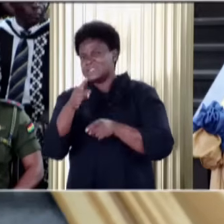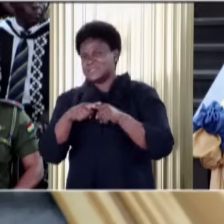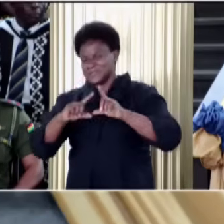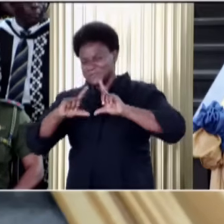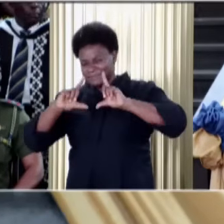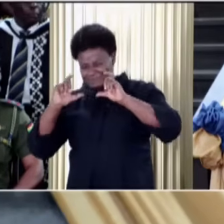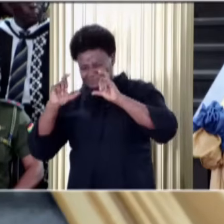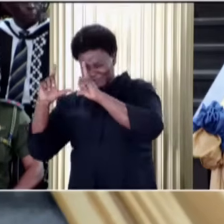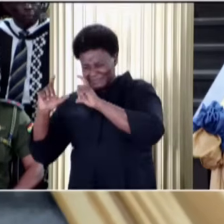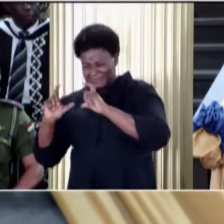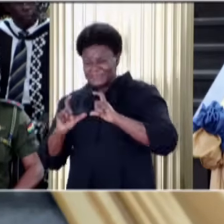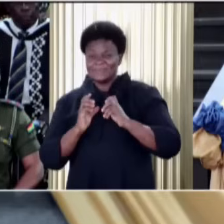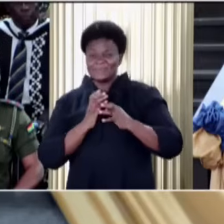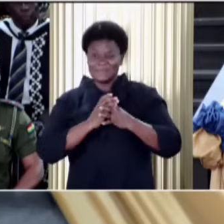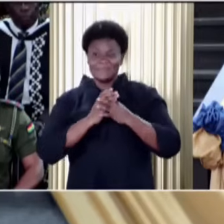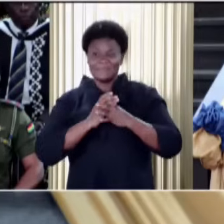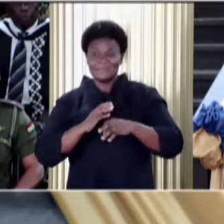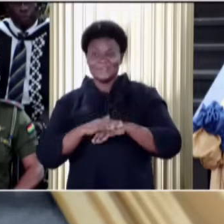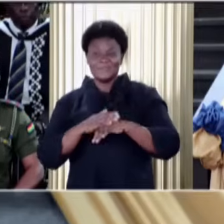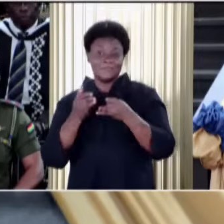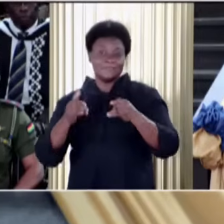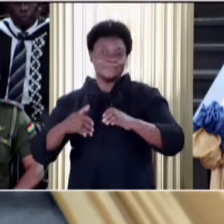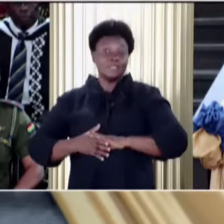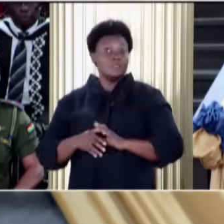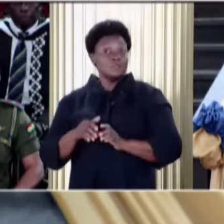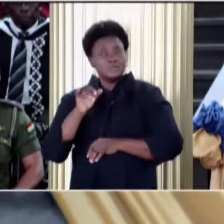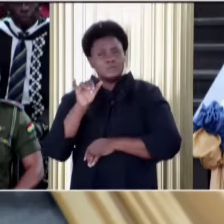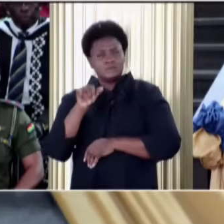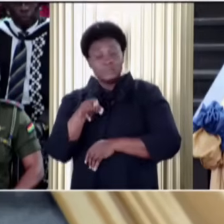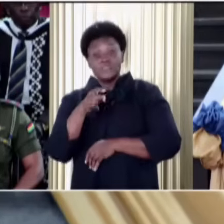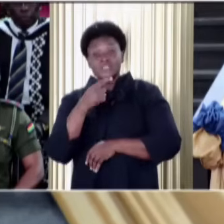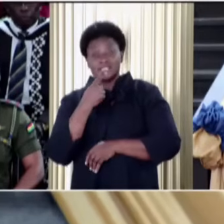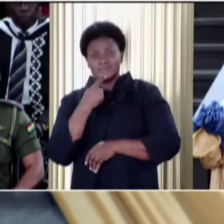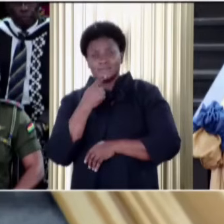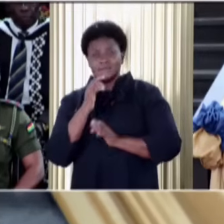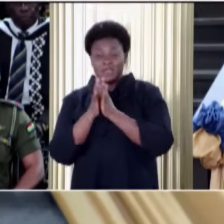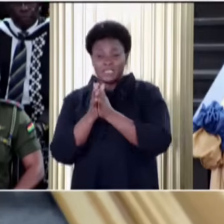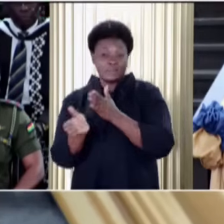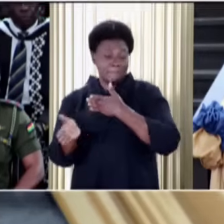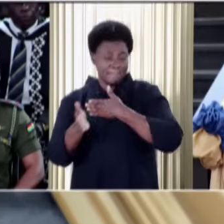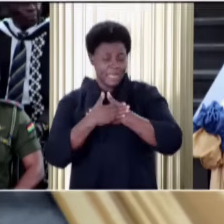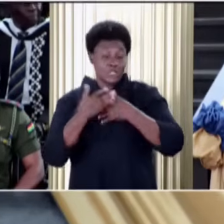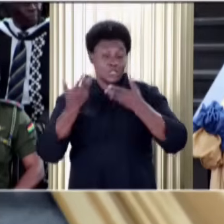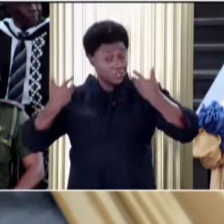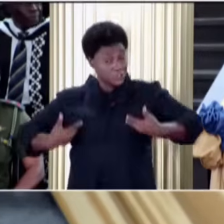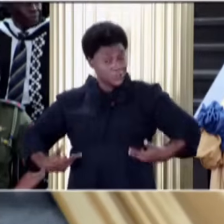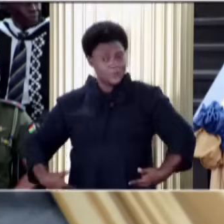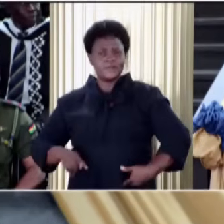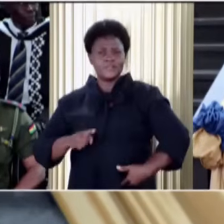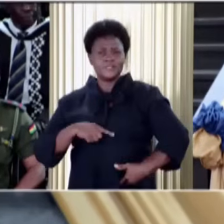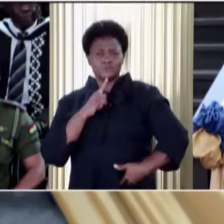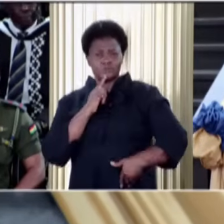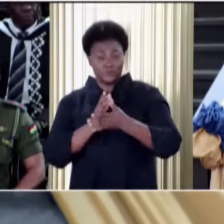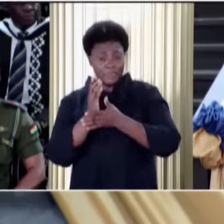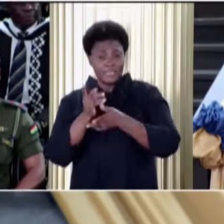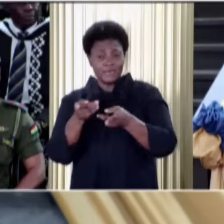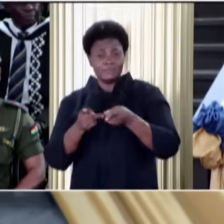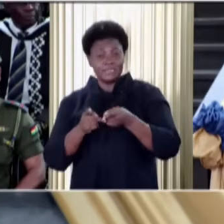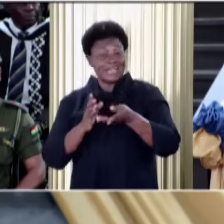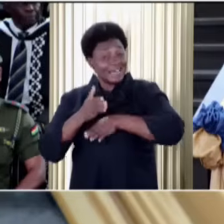share your photographs online. We'd also kindly ask you to return your gowns to the collection point after